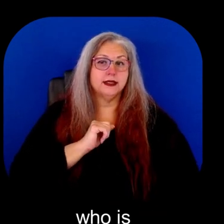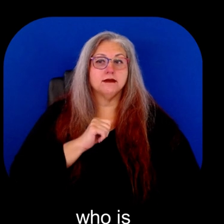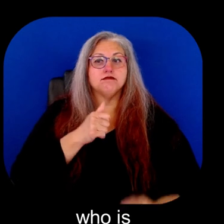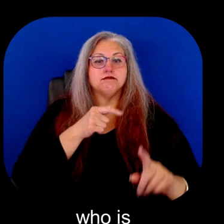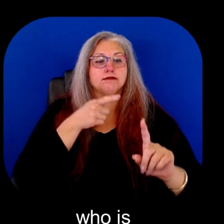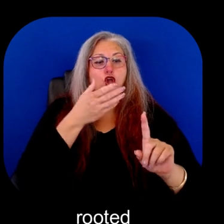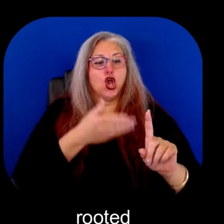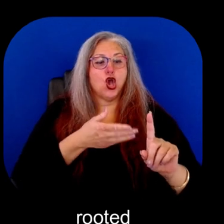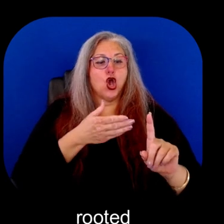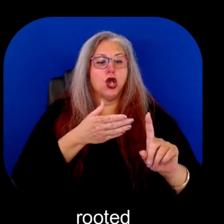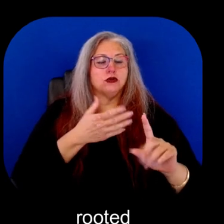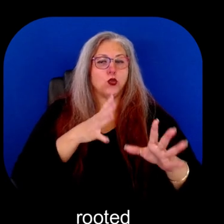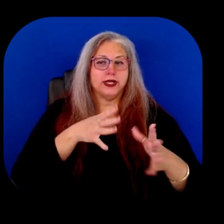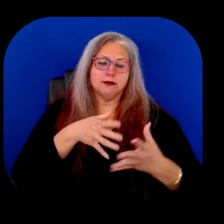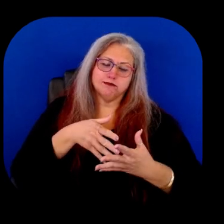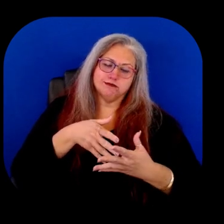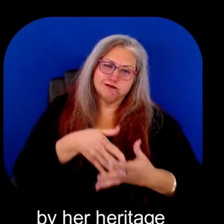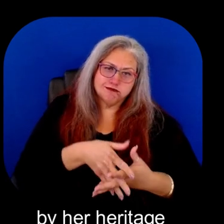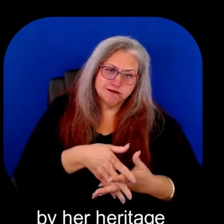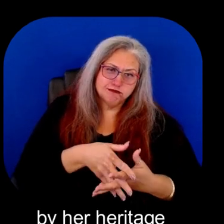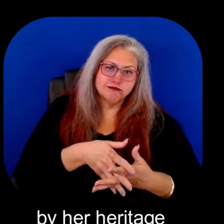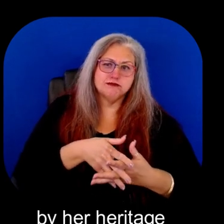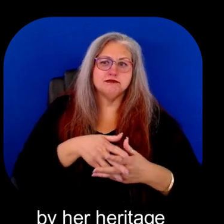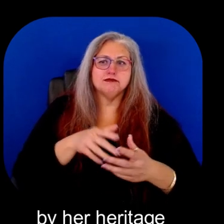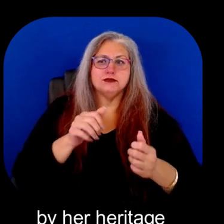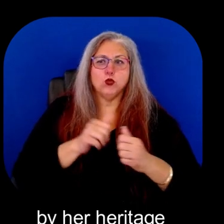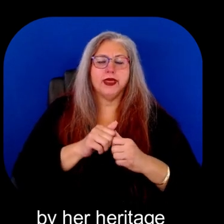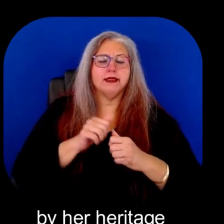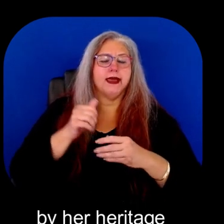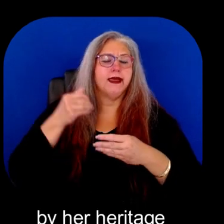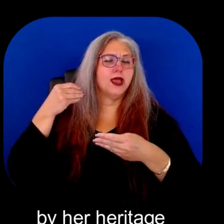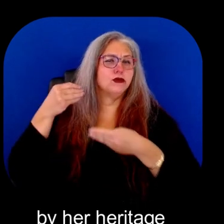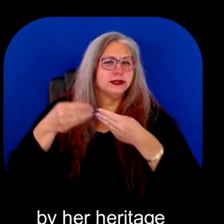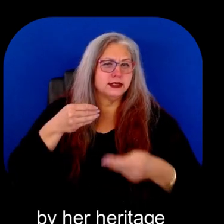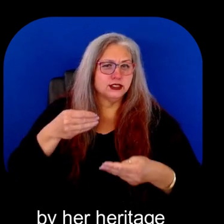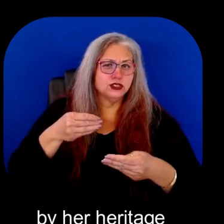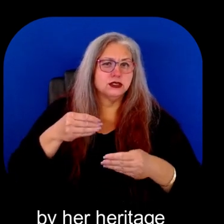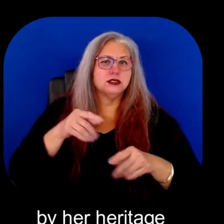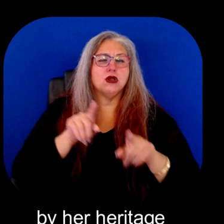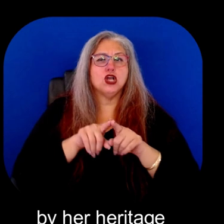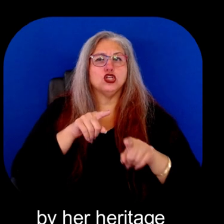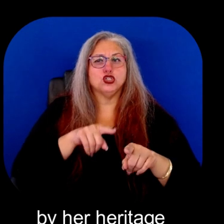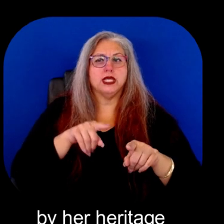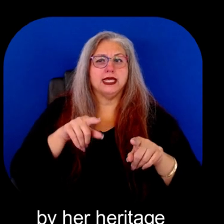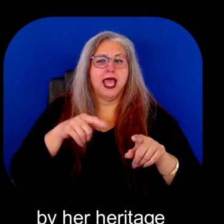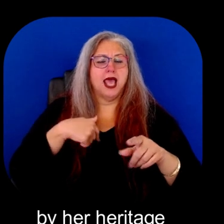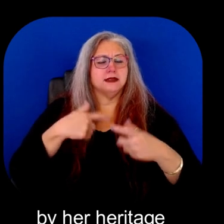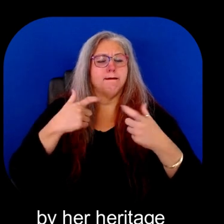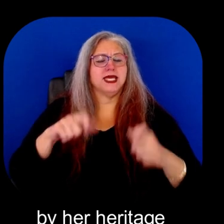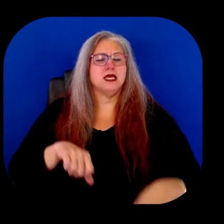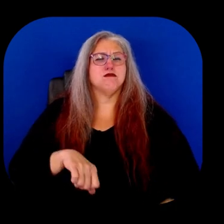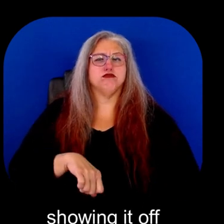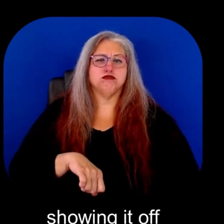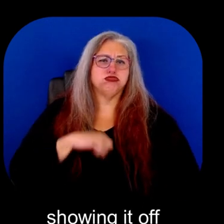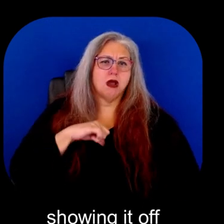who is rooted by her heritage and who takes huge pride